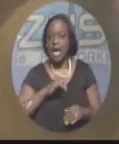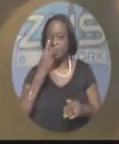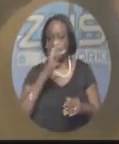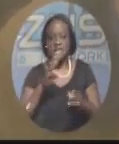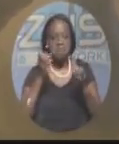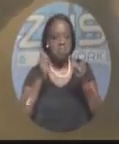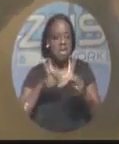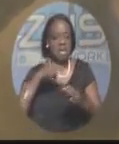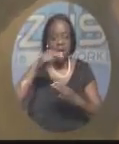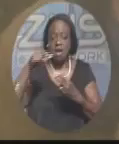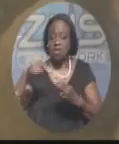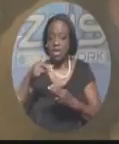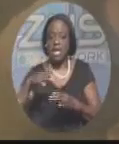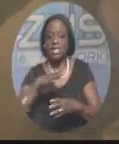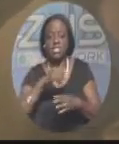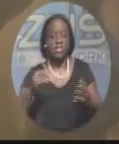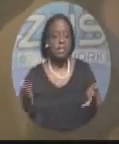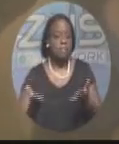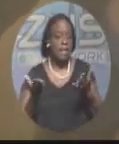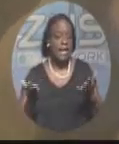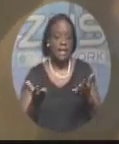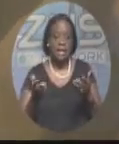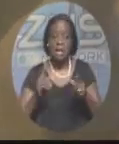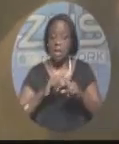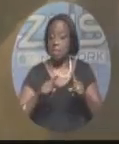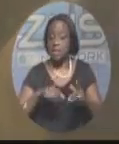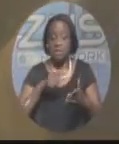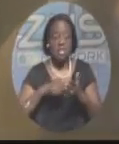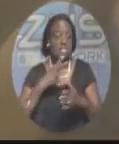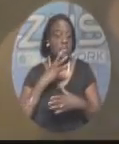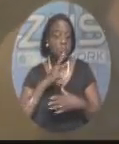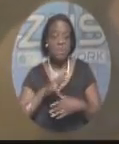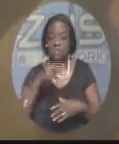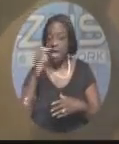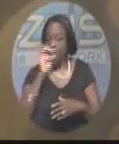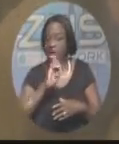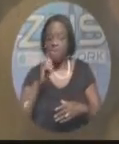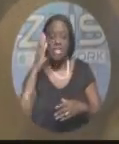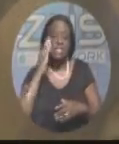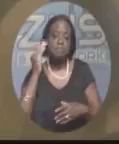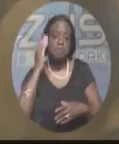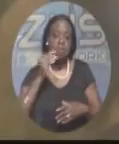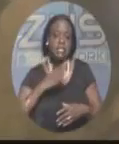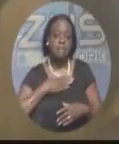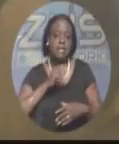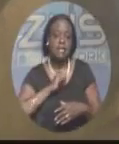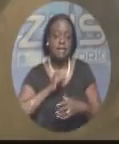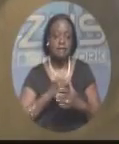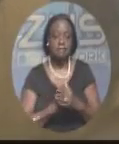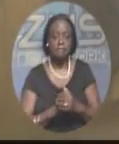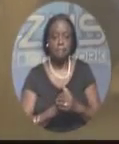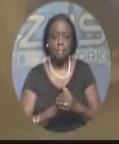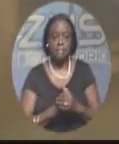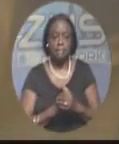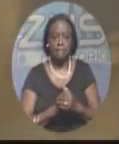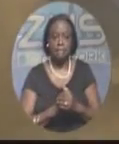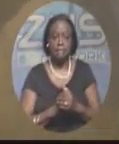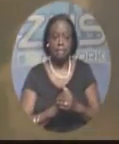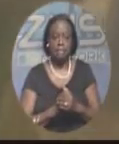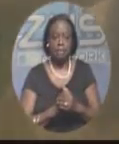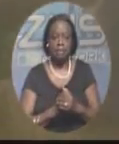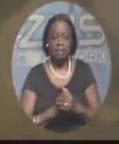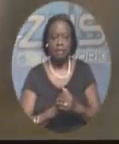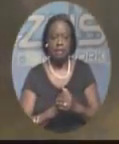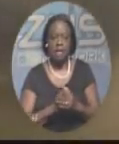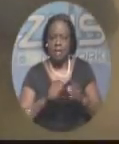I tend to take them lightly, and this is a lot worse than I've ever experienced myself. The magnitude of this tree, obviously, for